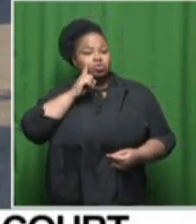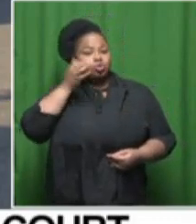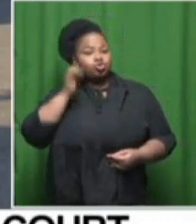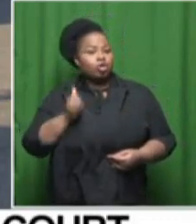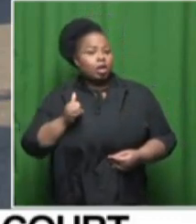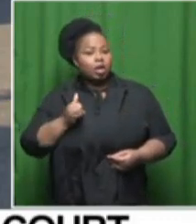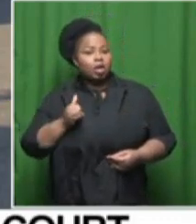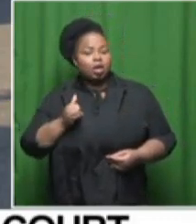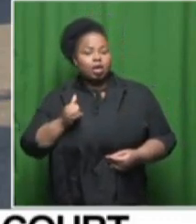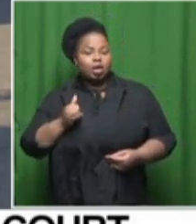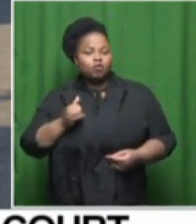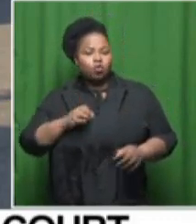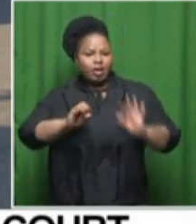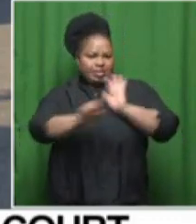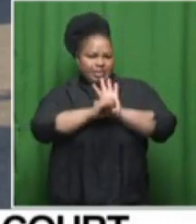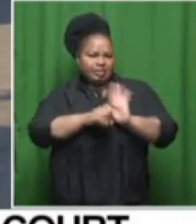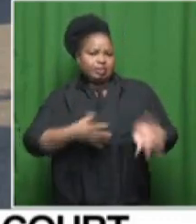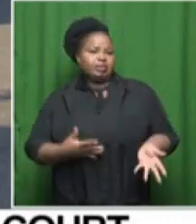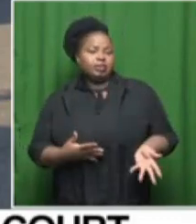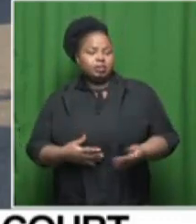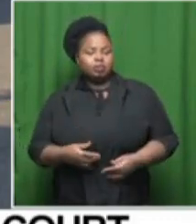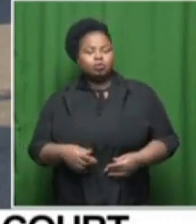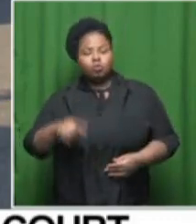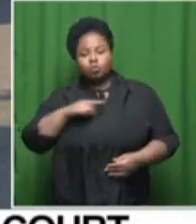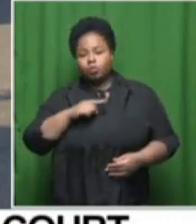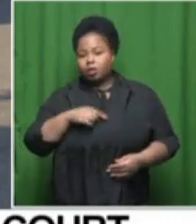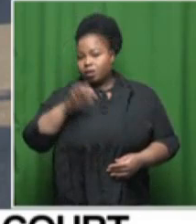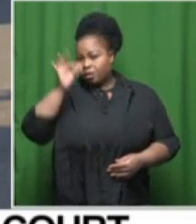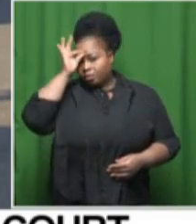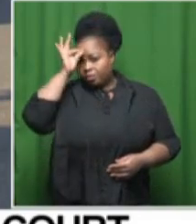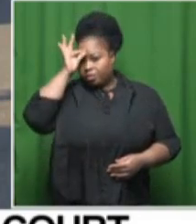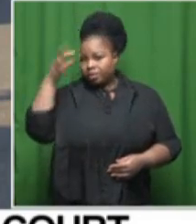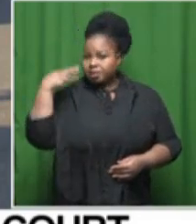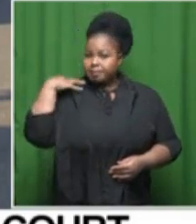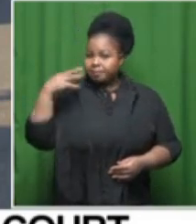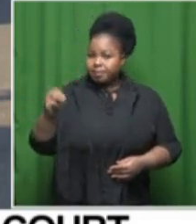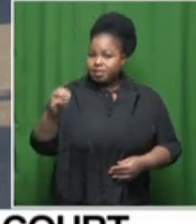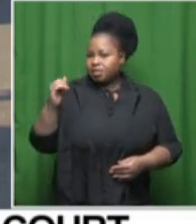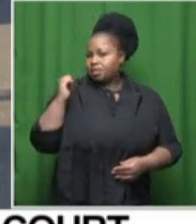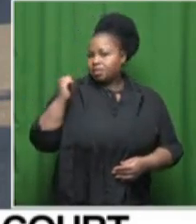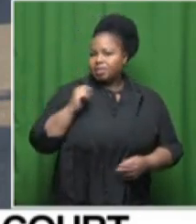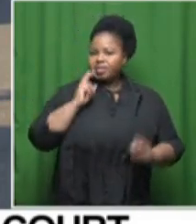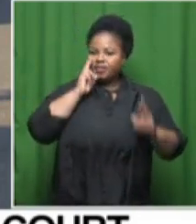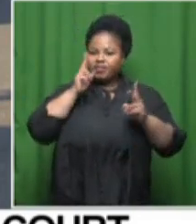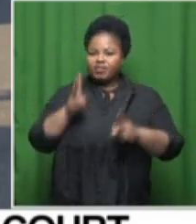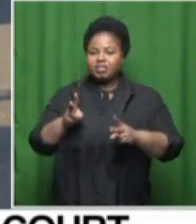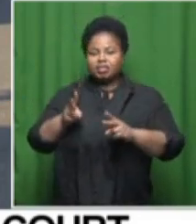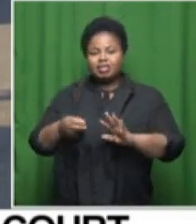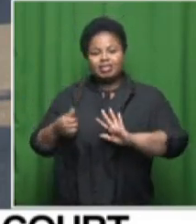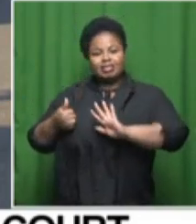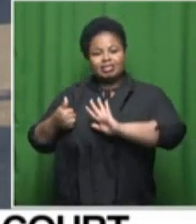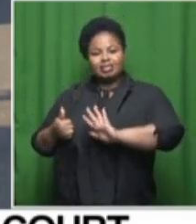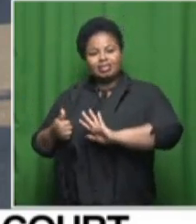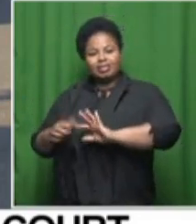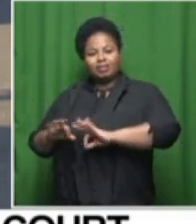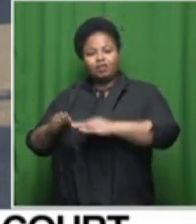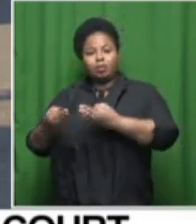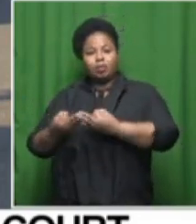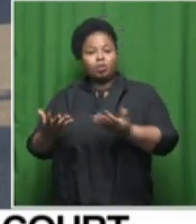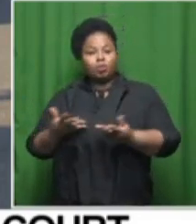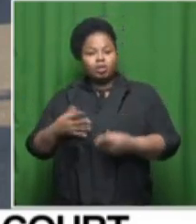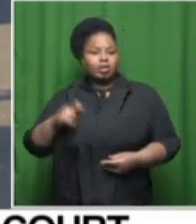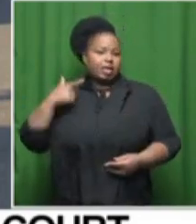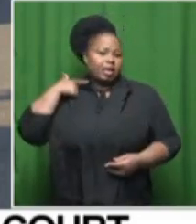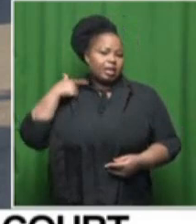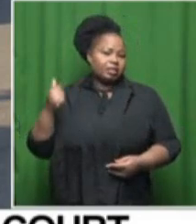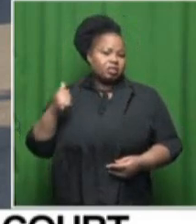been done. We know that yesterday, when the police minister visited the 6 of the 8 victims' families at the Alexandra police